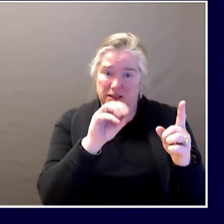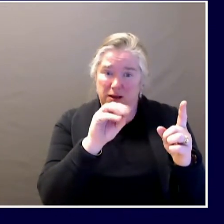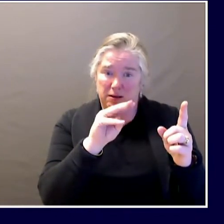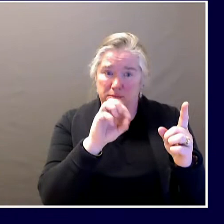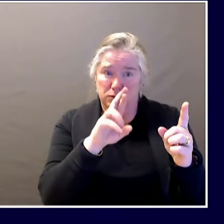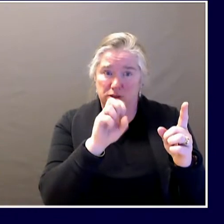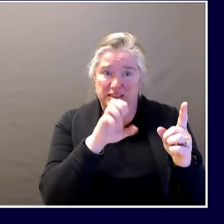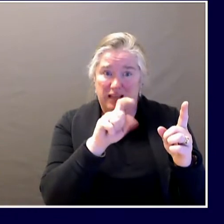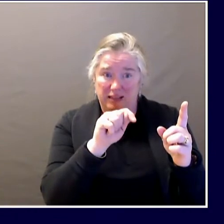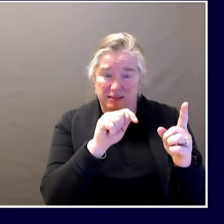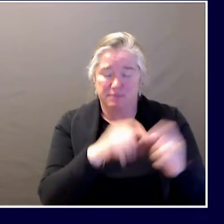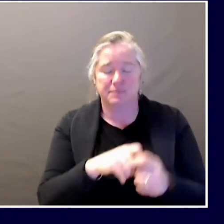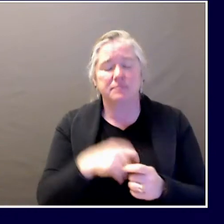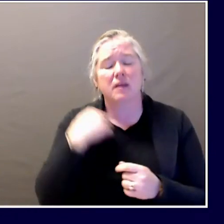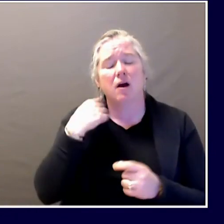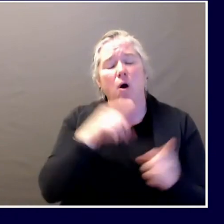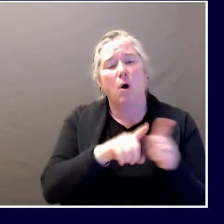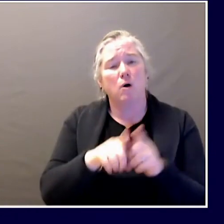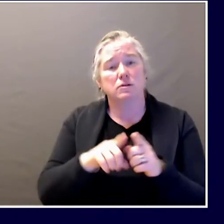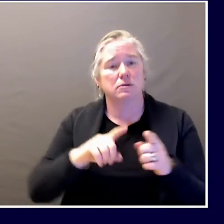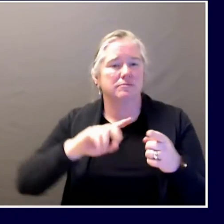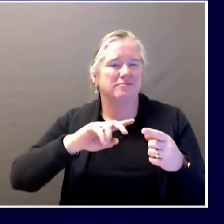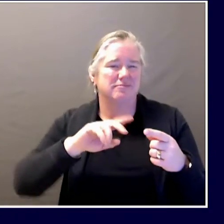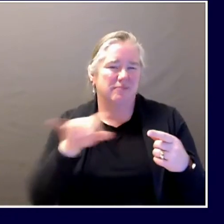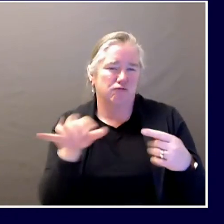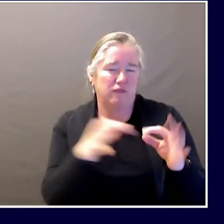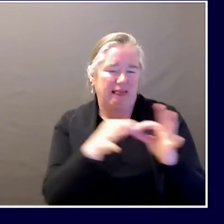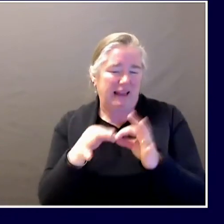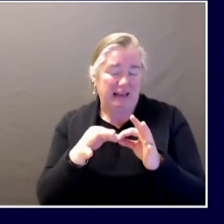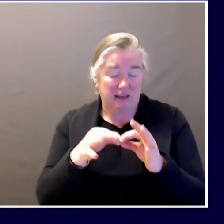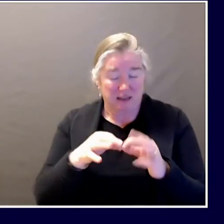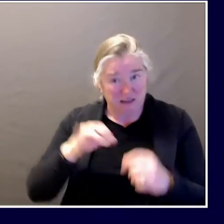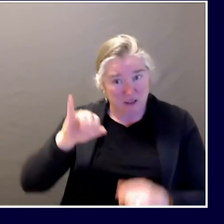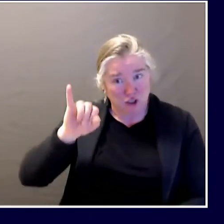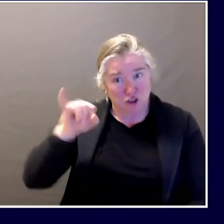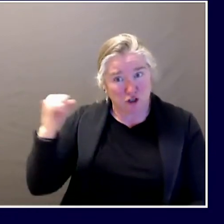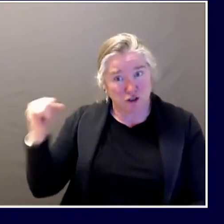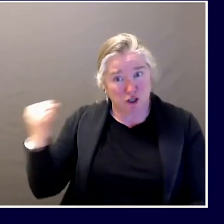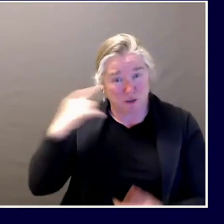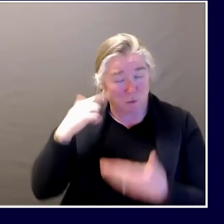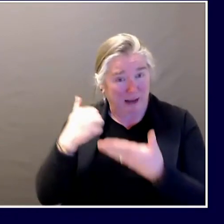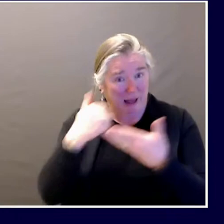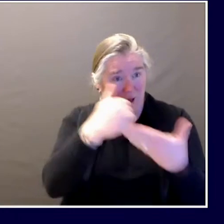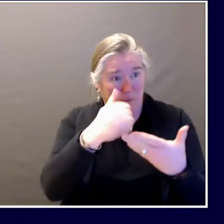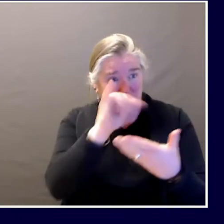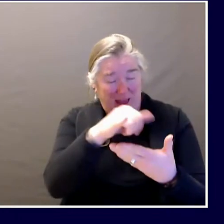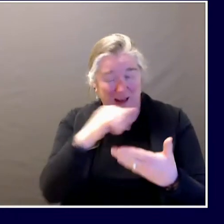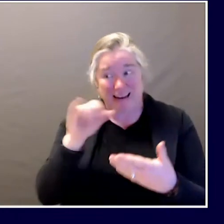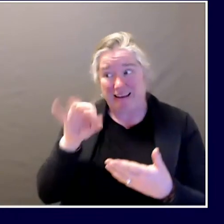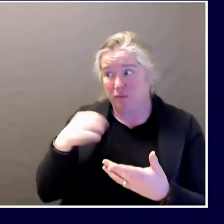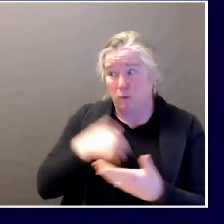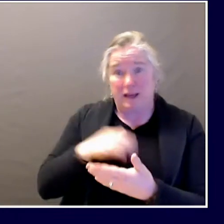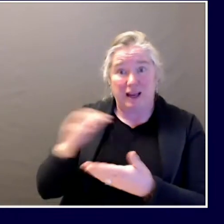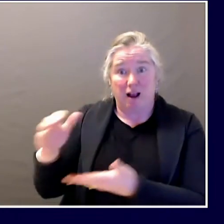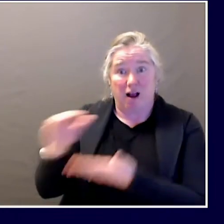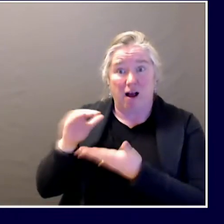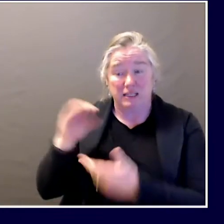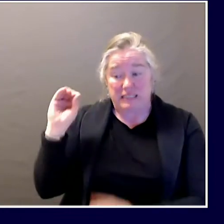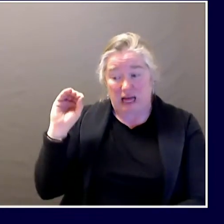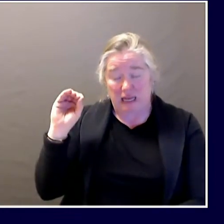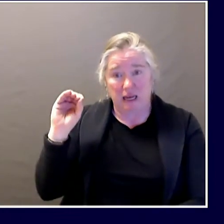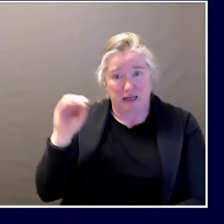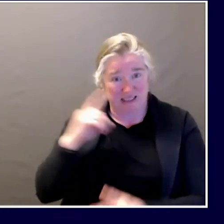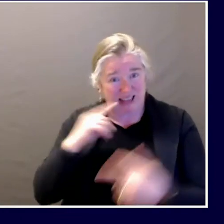helpful because it can be spread far from hospitals, doesn't require the ultra cold storage, the fact that we're not getting that, does that hurt any of those possible